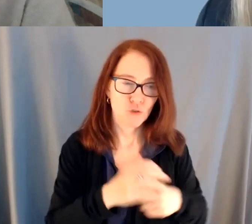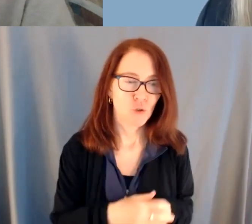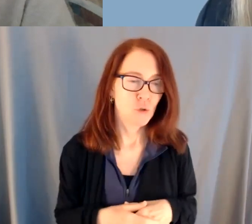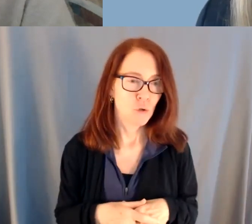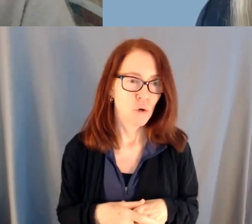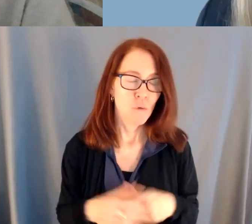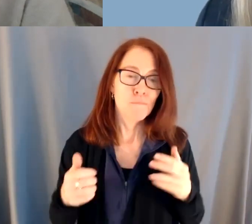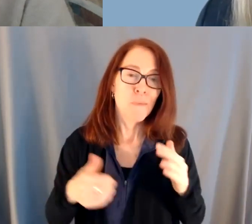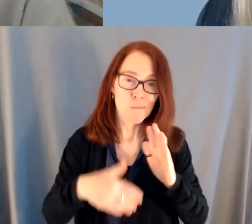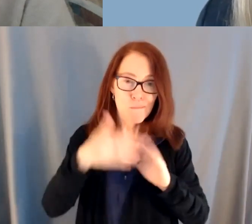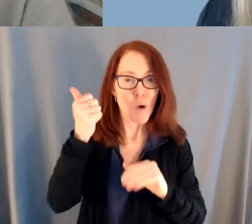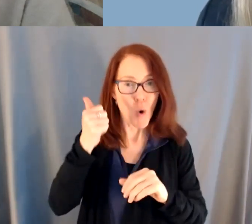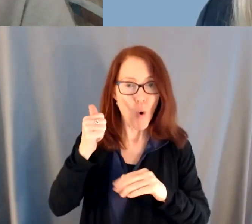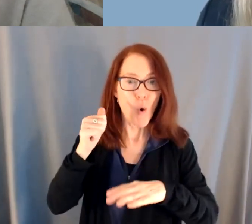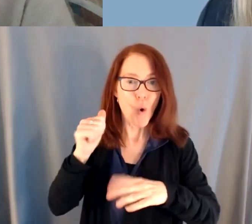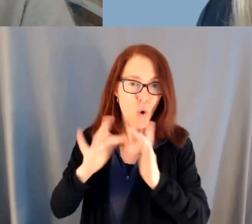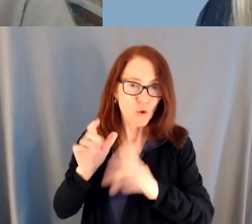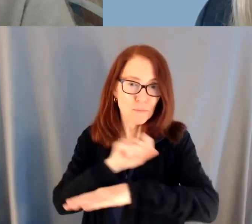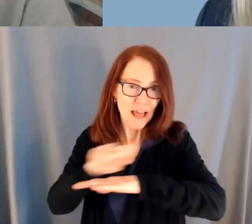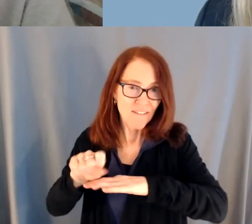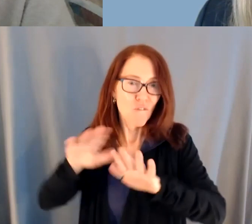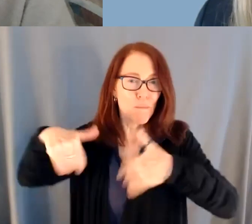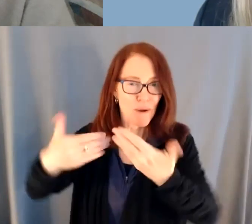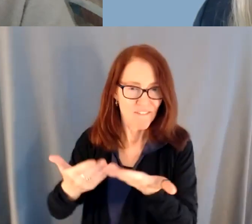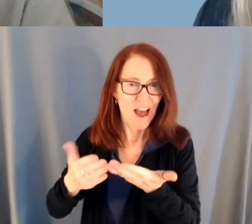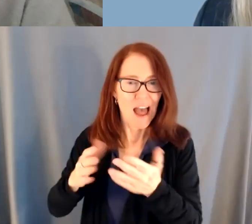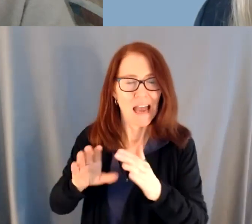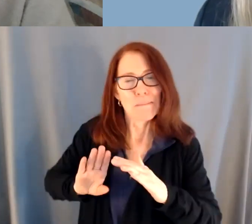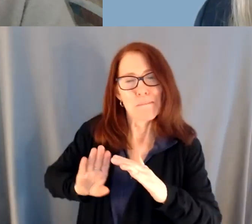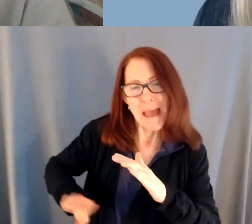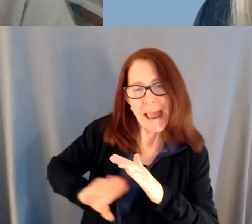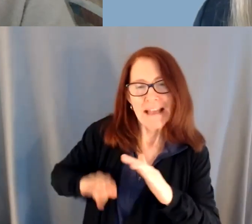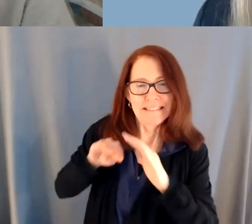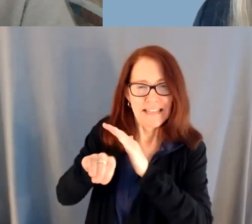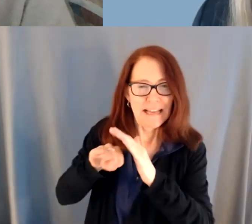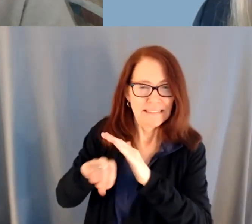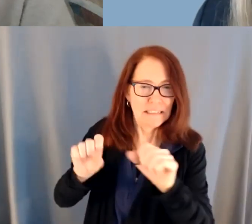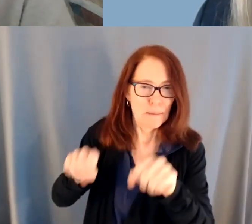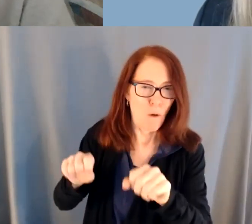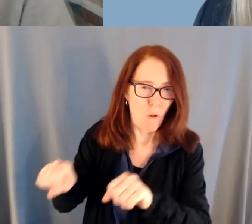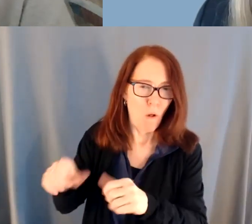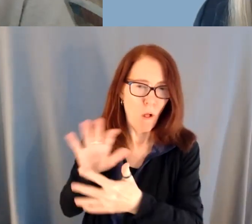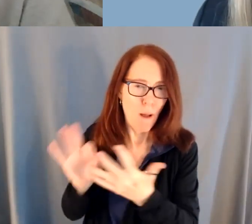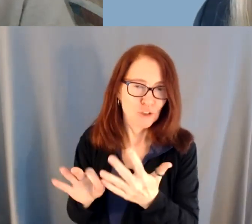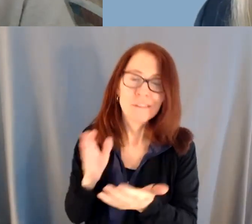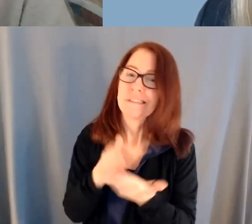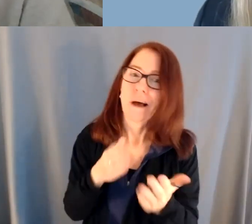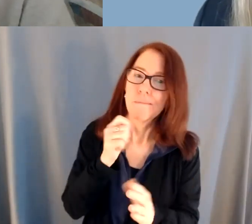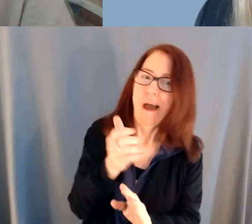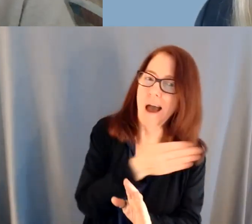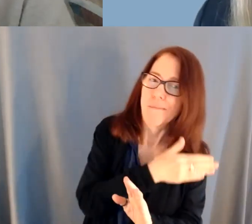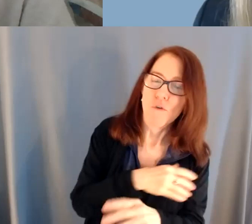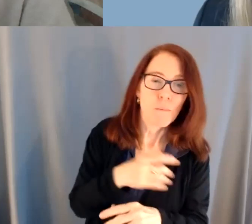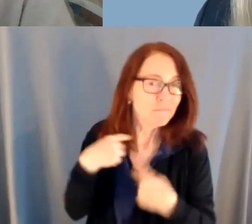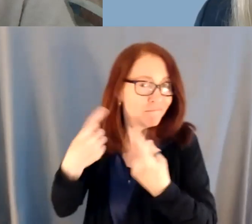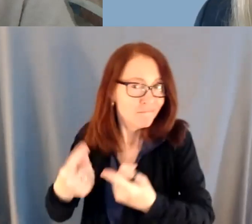basic accessibility features now. Some of them weren't earlier. In the last 3 years, we've seen a lot of